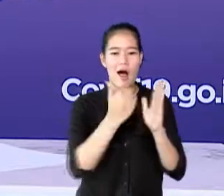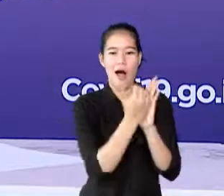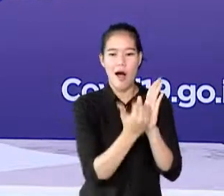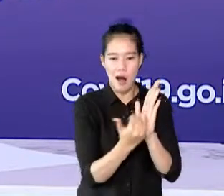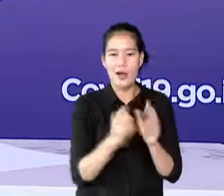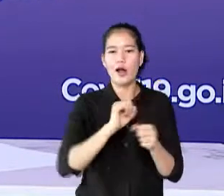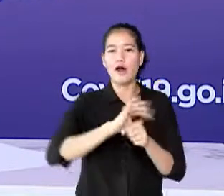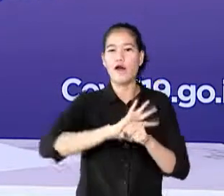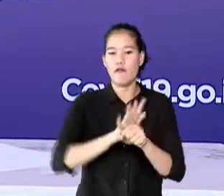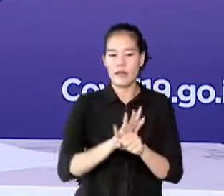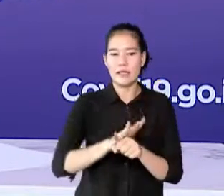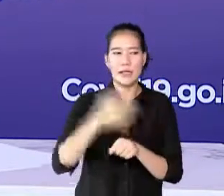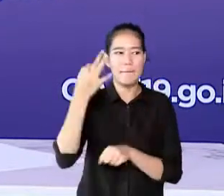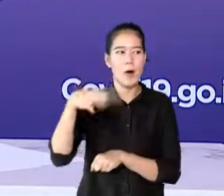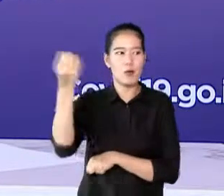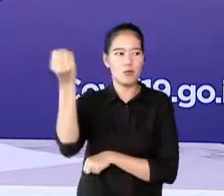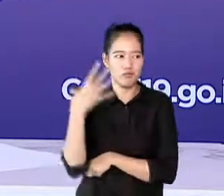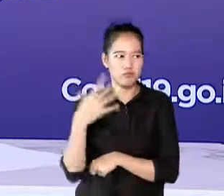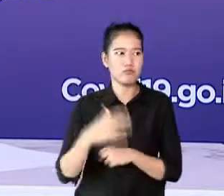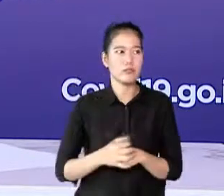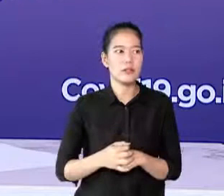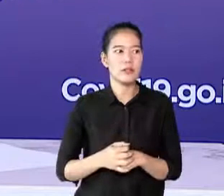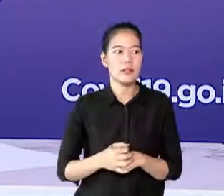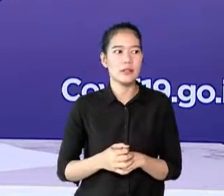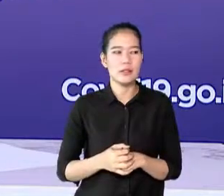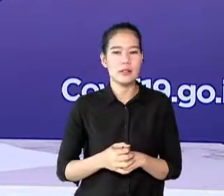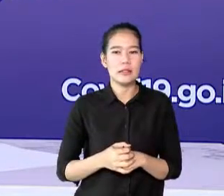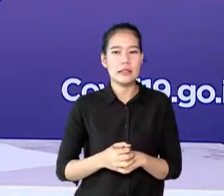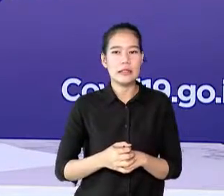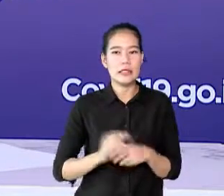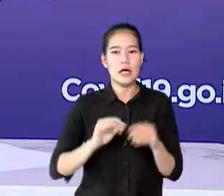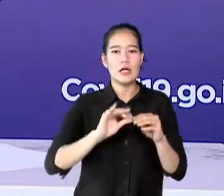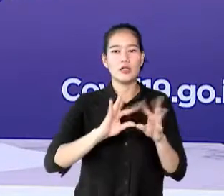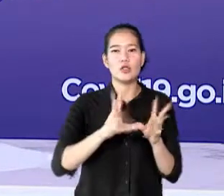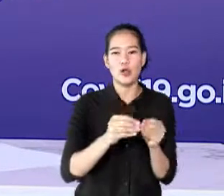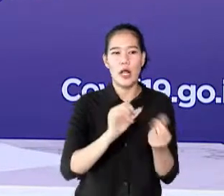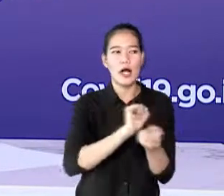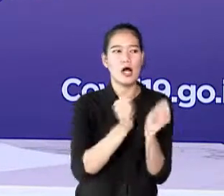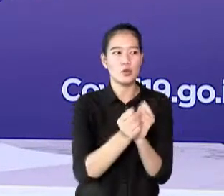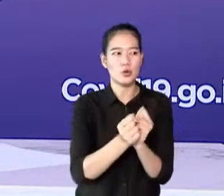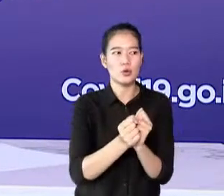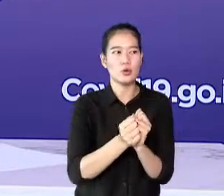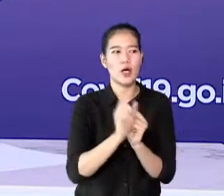2021, the additional positive cases was